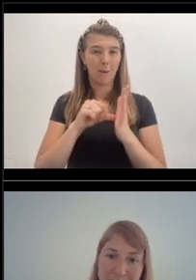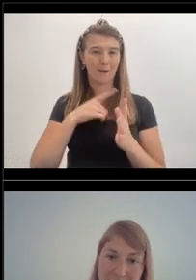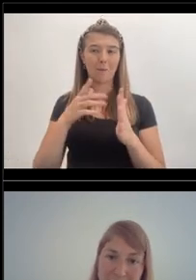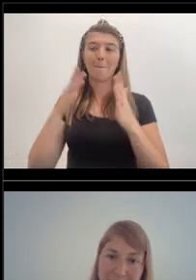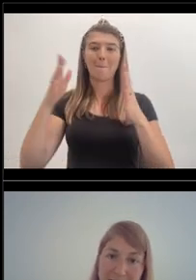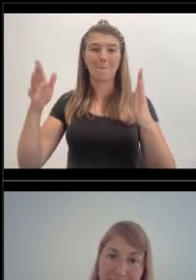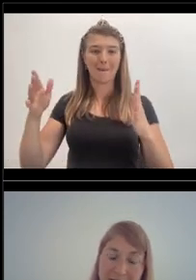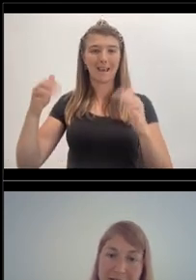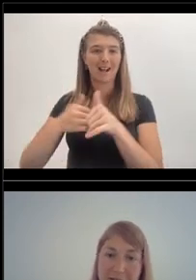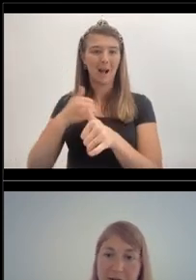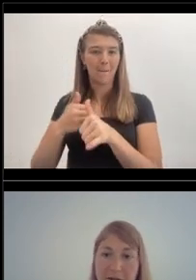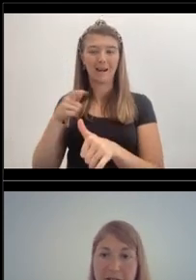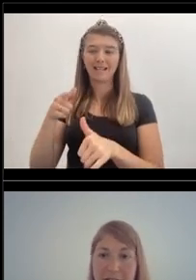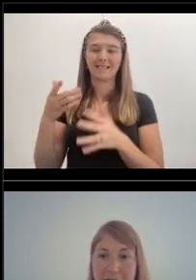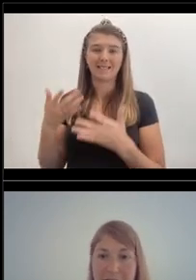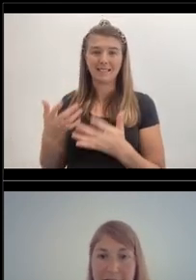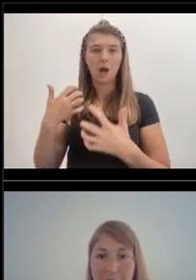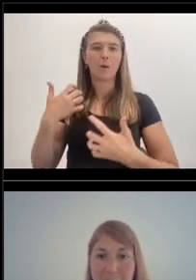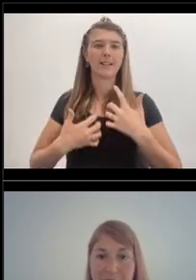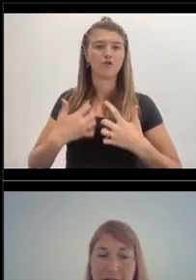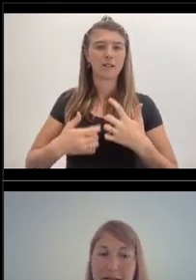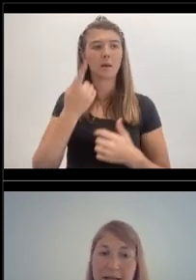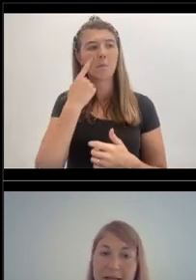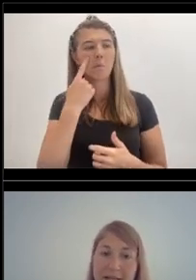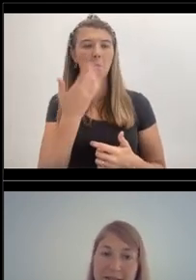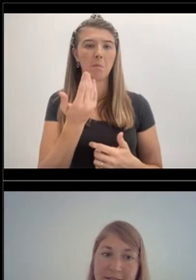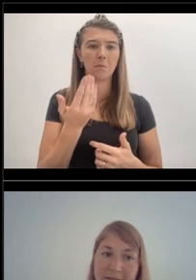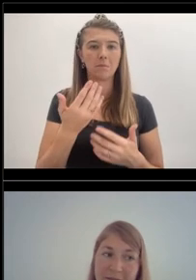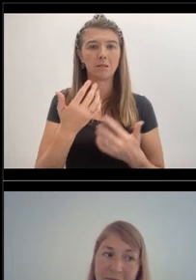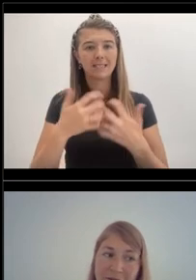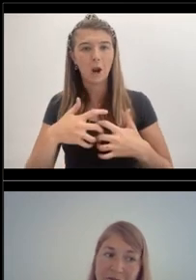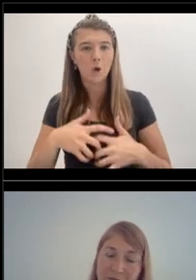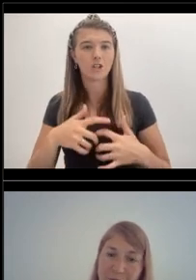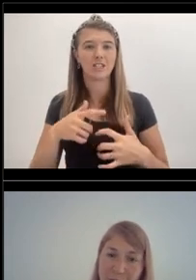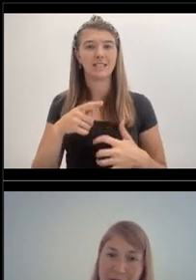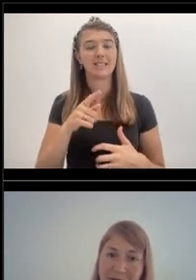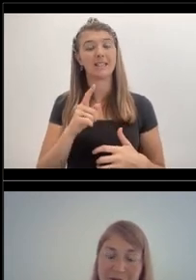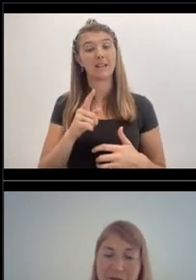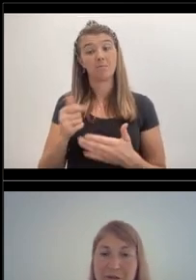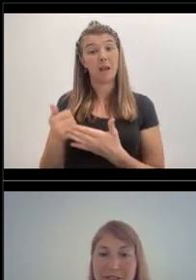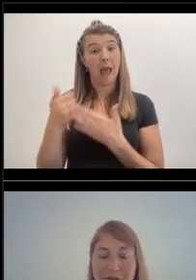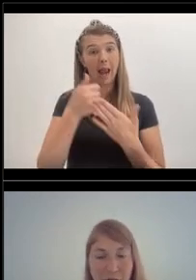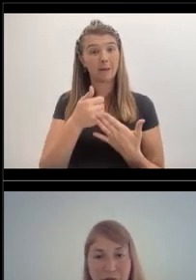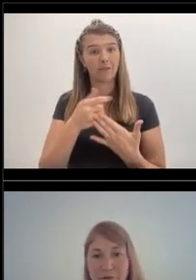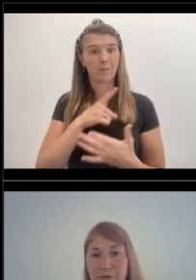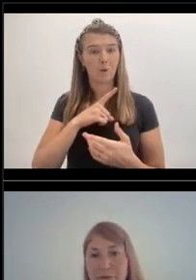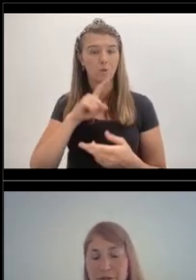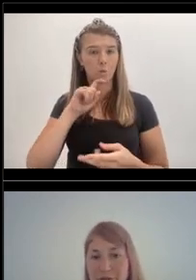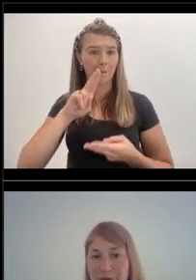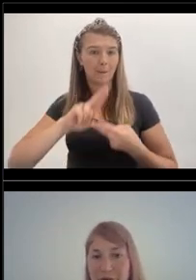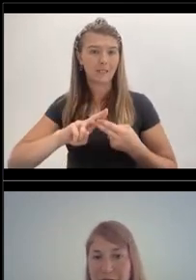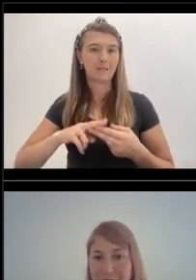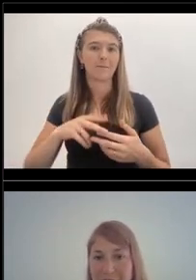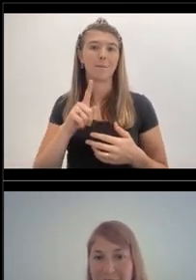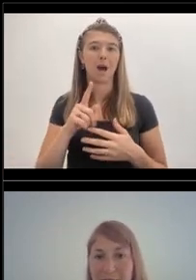now interested in these technologies, and that helps. And because we also looked into old